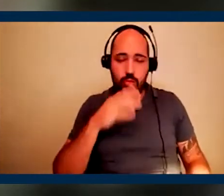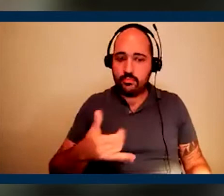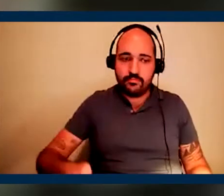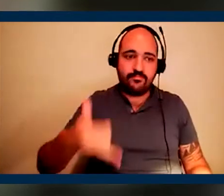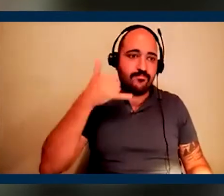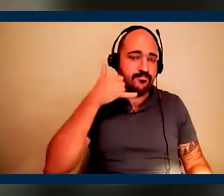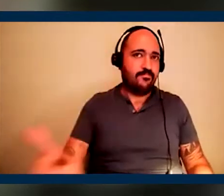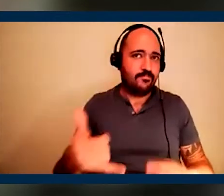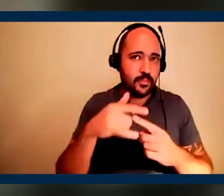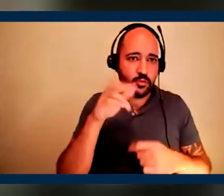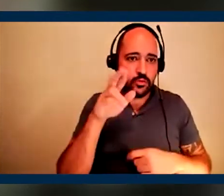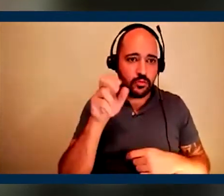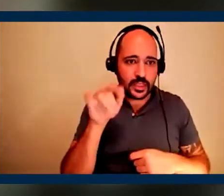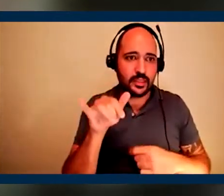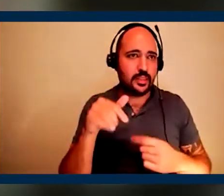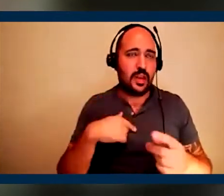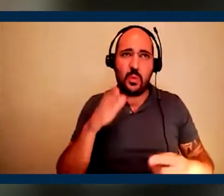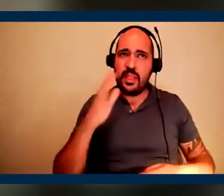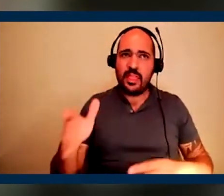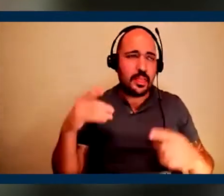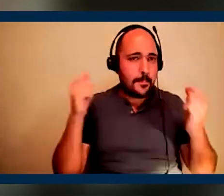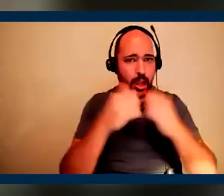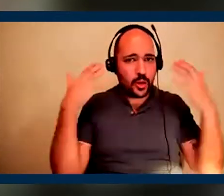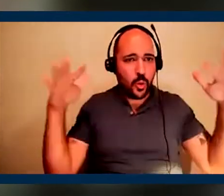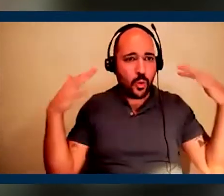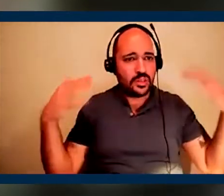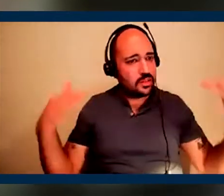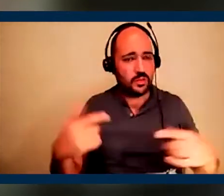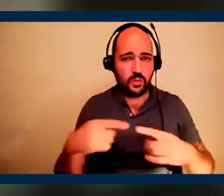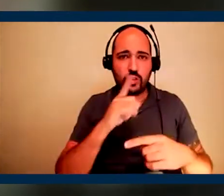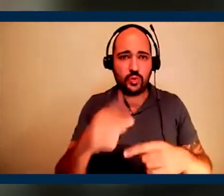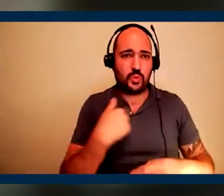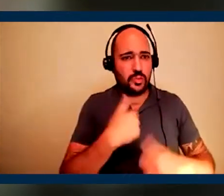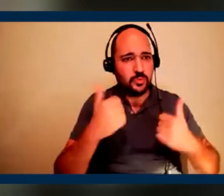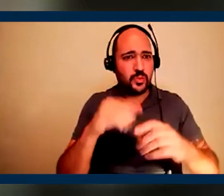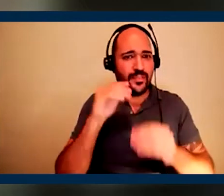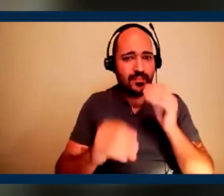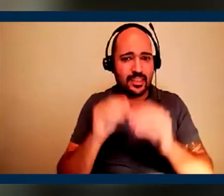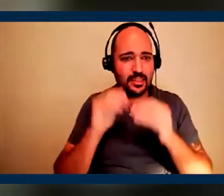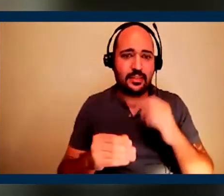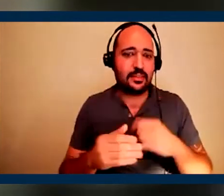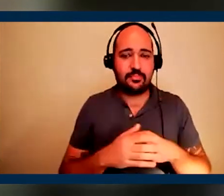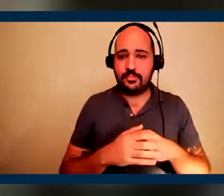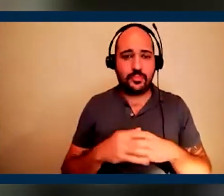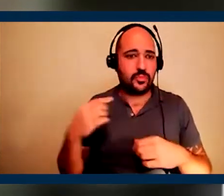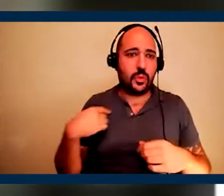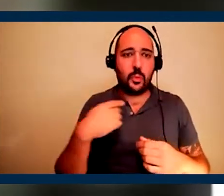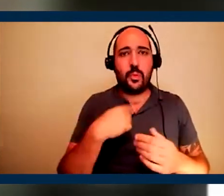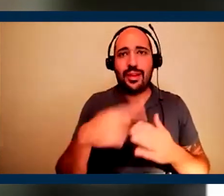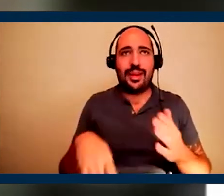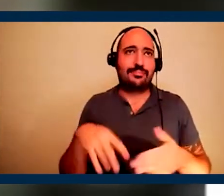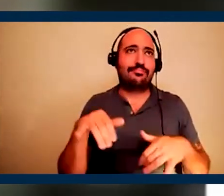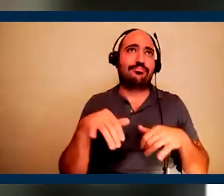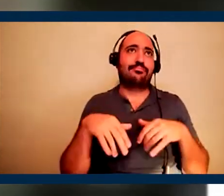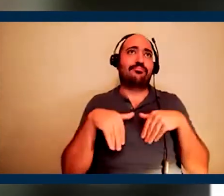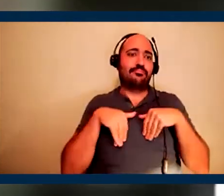some noise to make sure that we're doing something to rectify it. I believe that we no longer can stand by being quiet